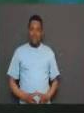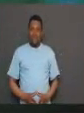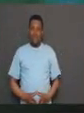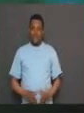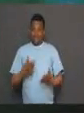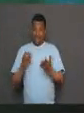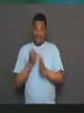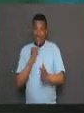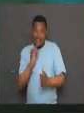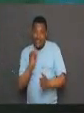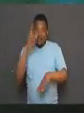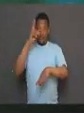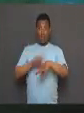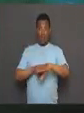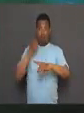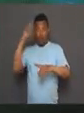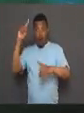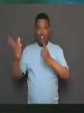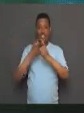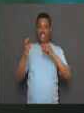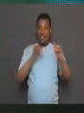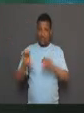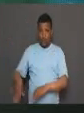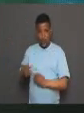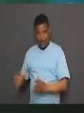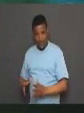It is time for our second activity, students.